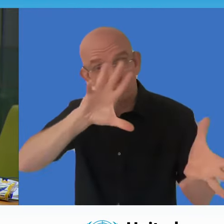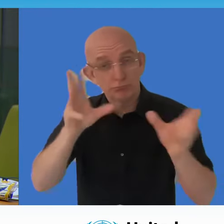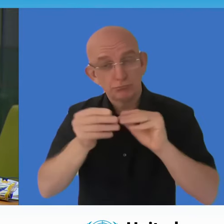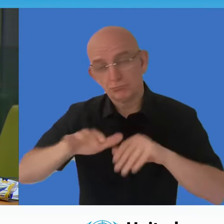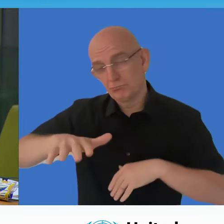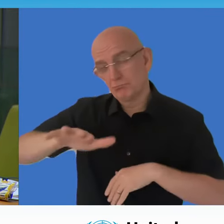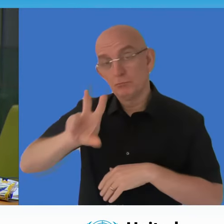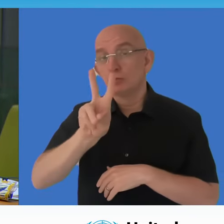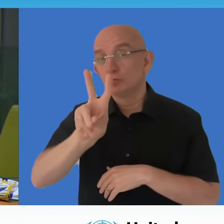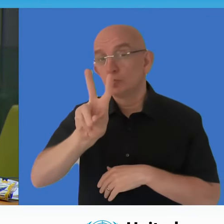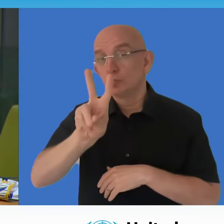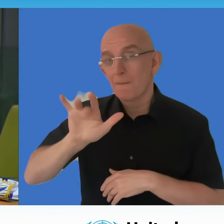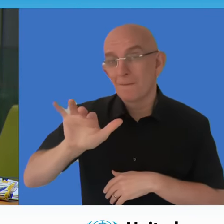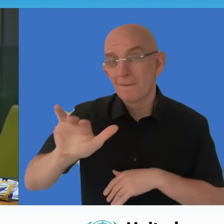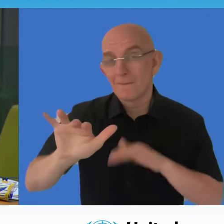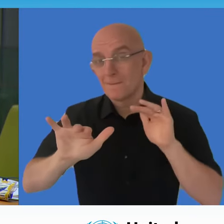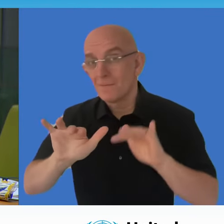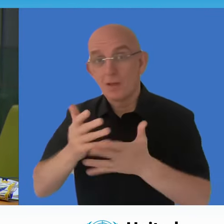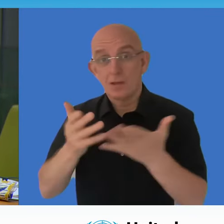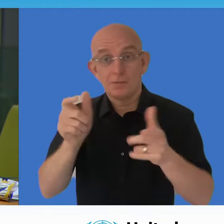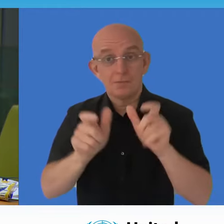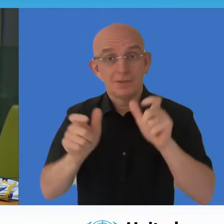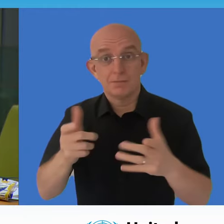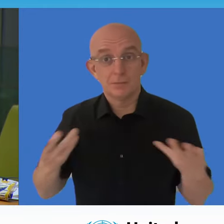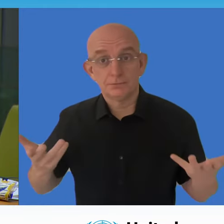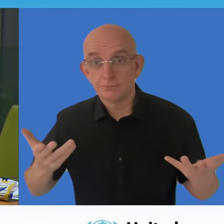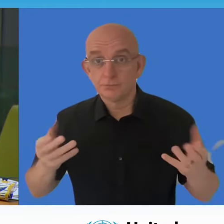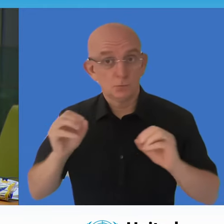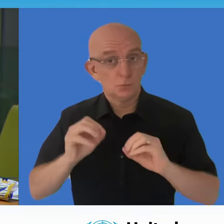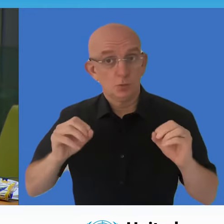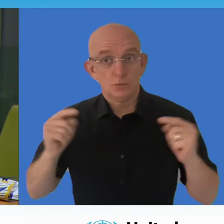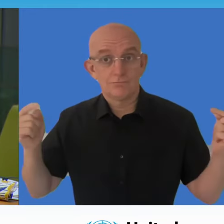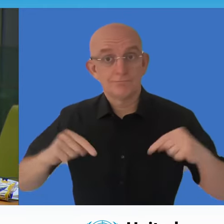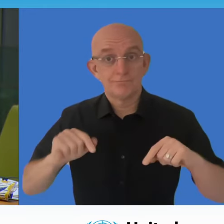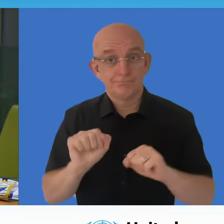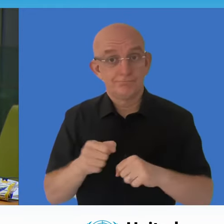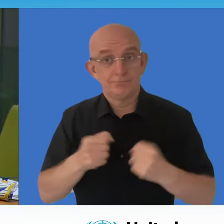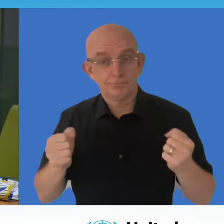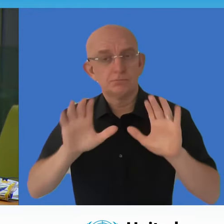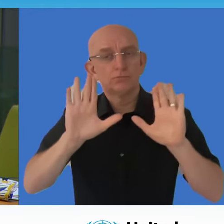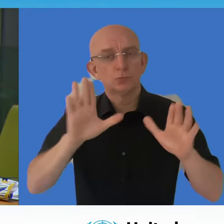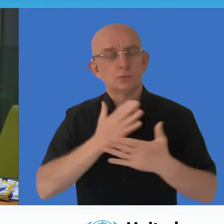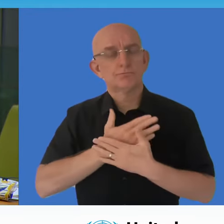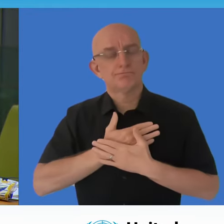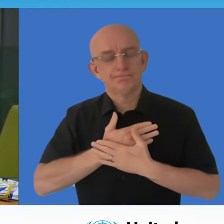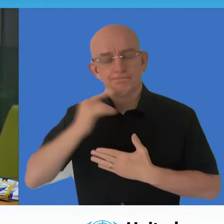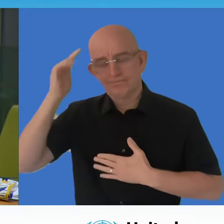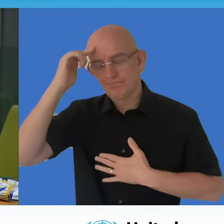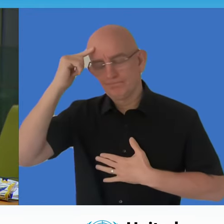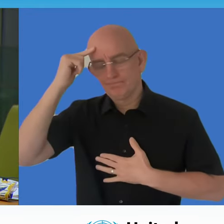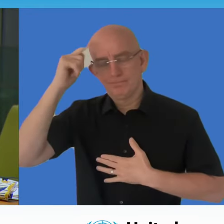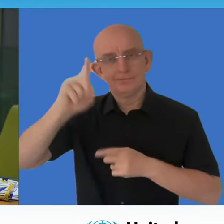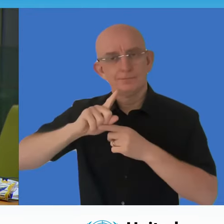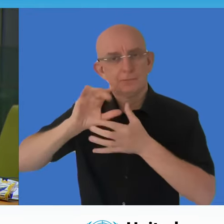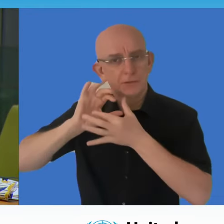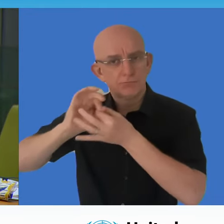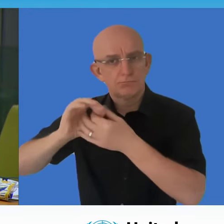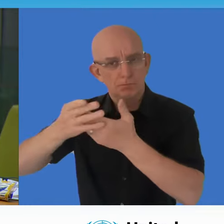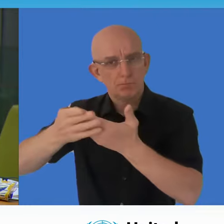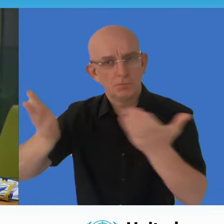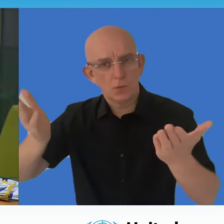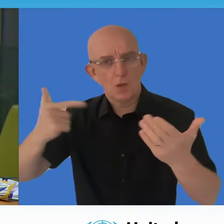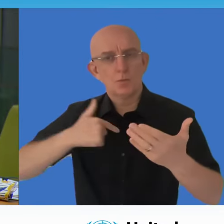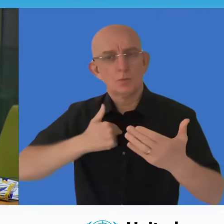be here. And let's feel ourselves committed. Let's feel ourselves what we are in somehow, that